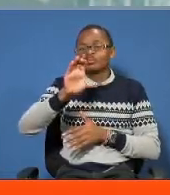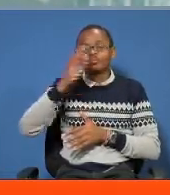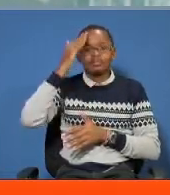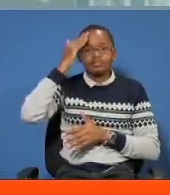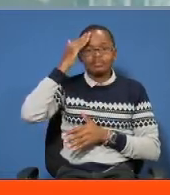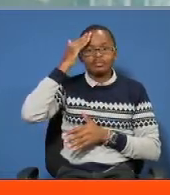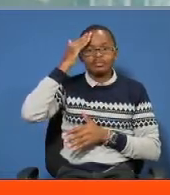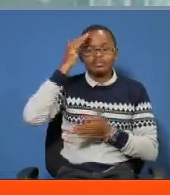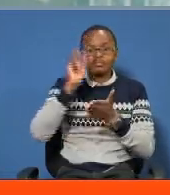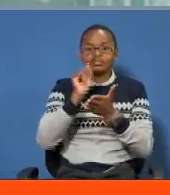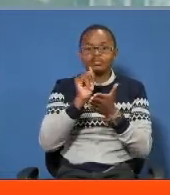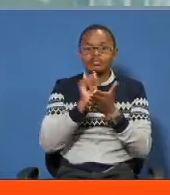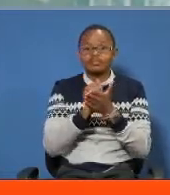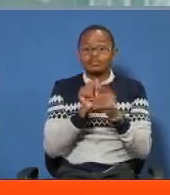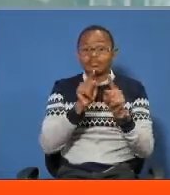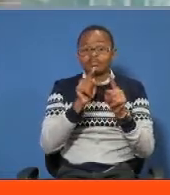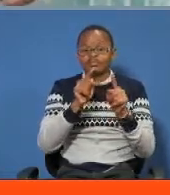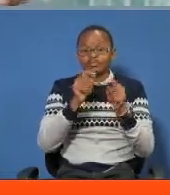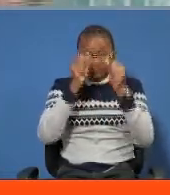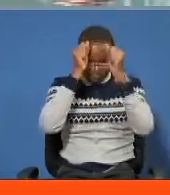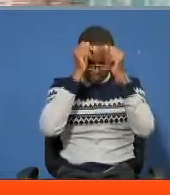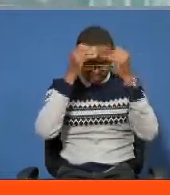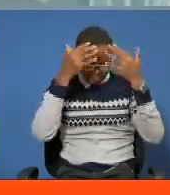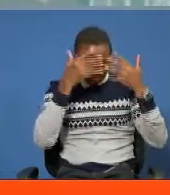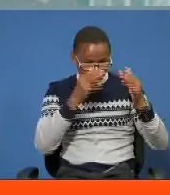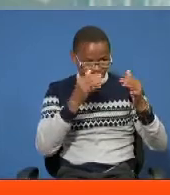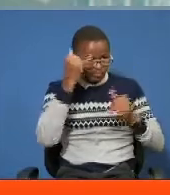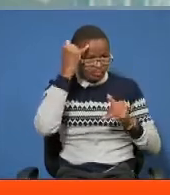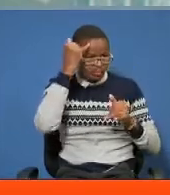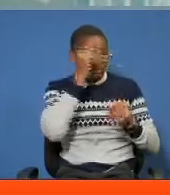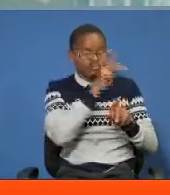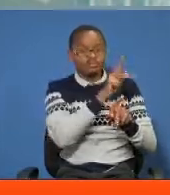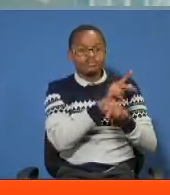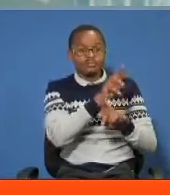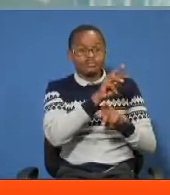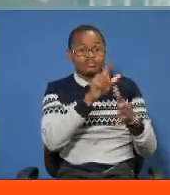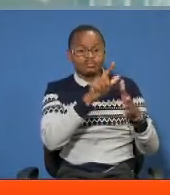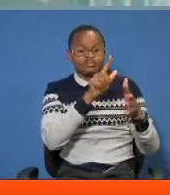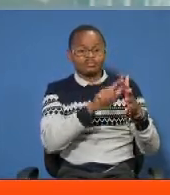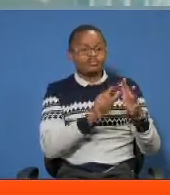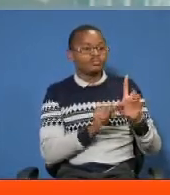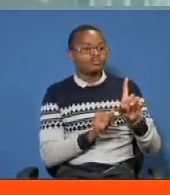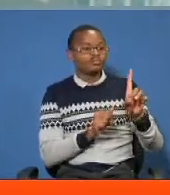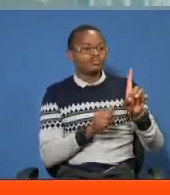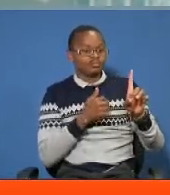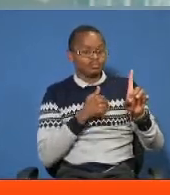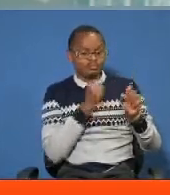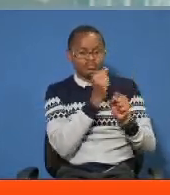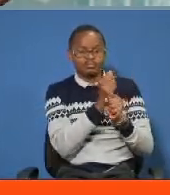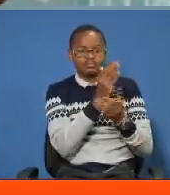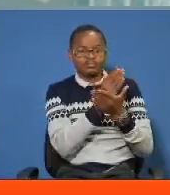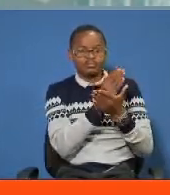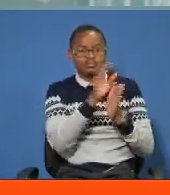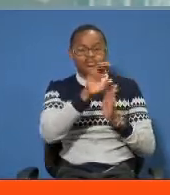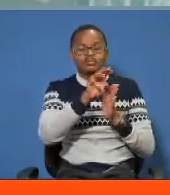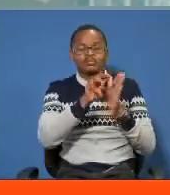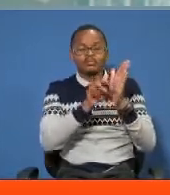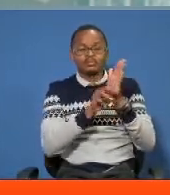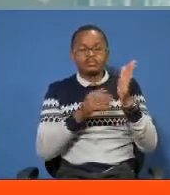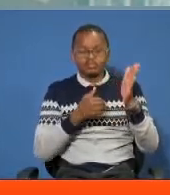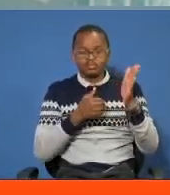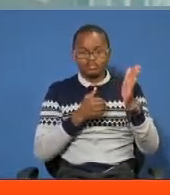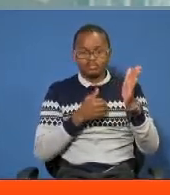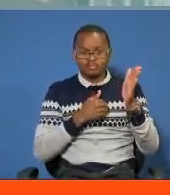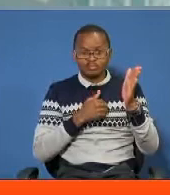Chancellor knows that the students are losing ideas if they don't protect them. And therefore I say one is that we have to ensure that in the